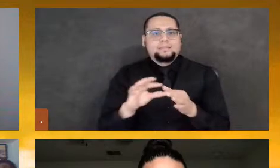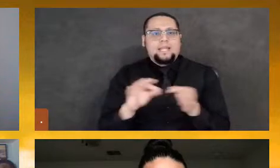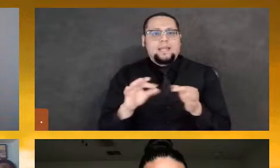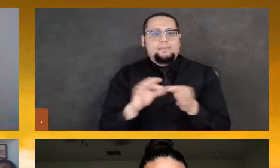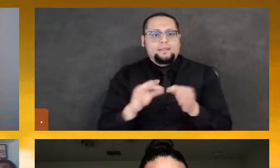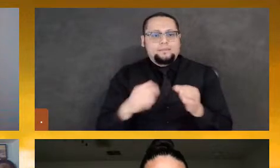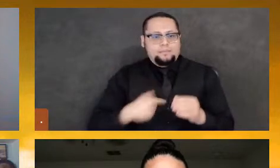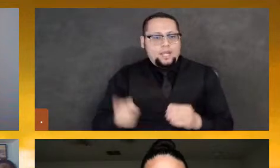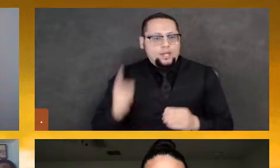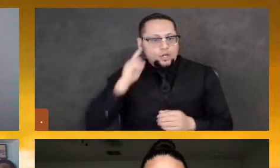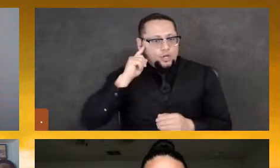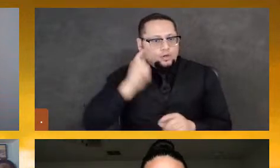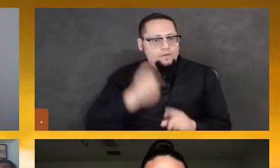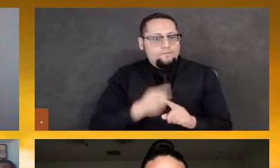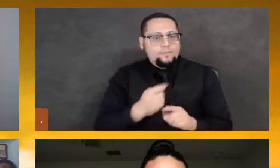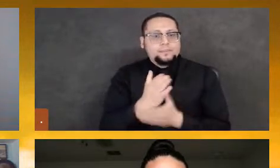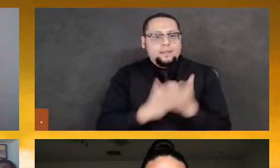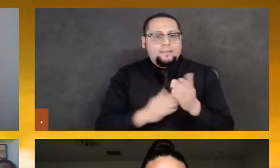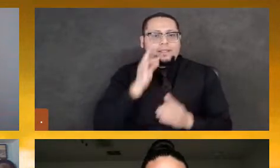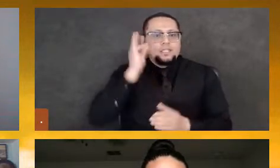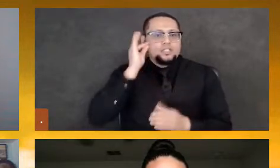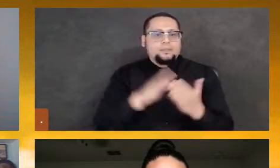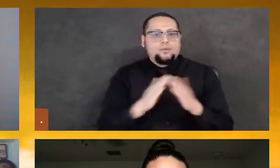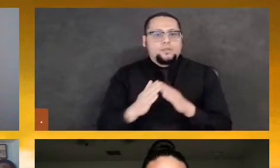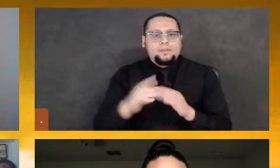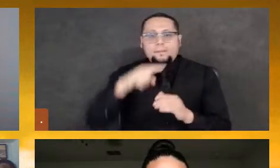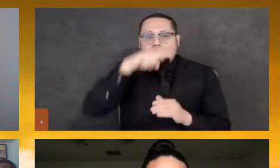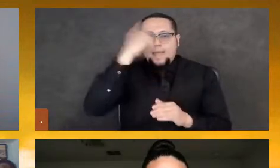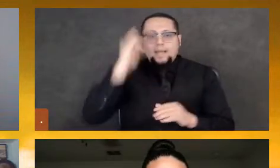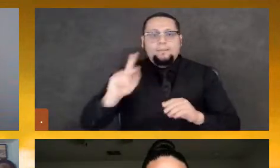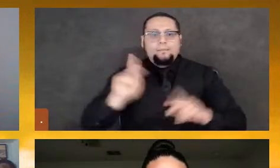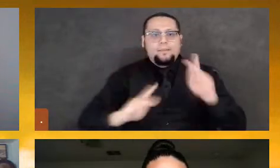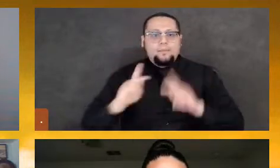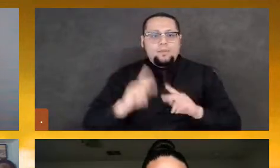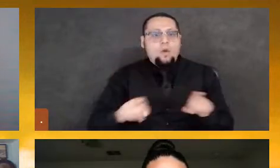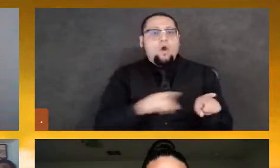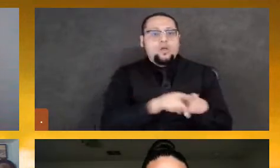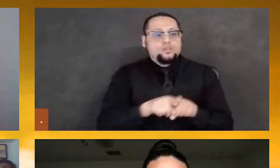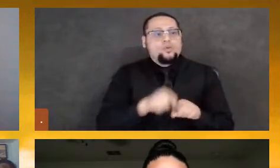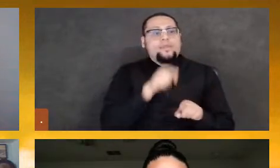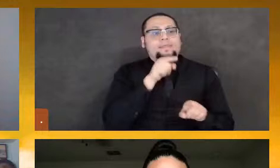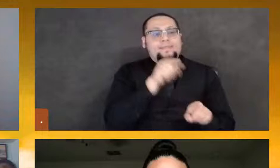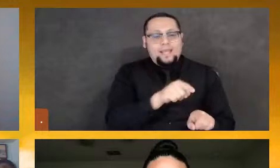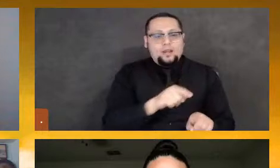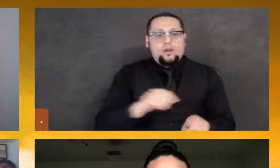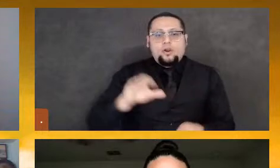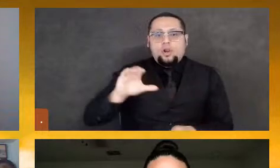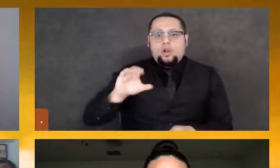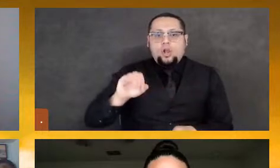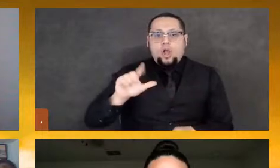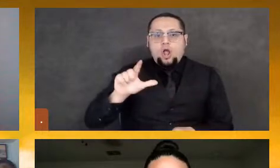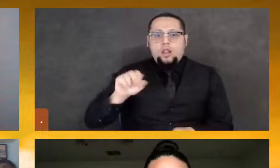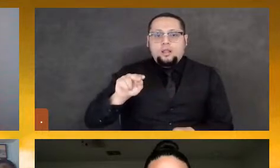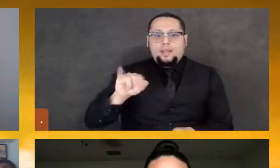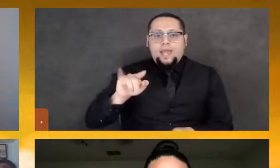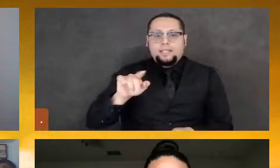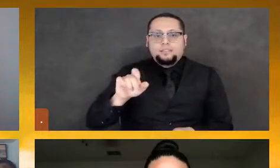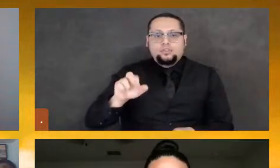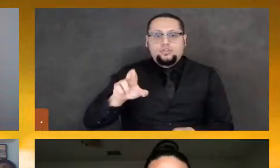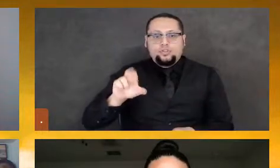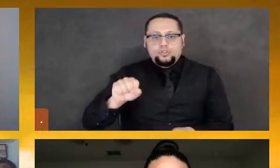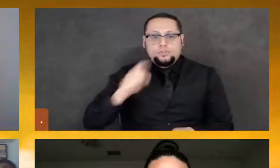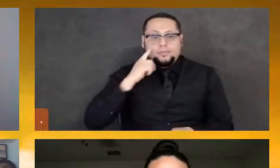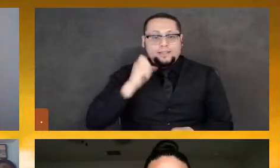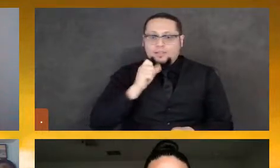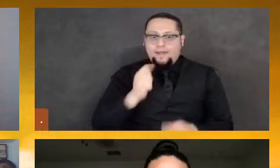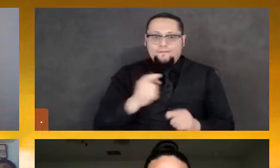from within the Indigenous communities is that Black people are also colonizers because they're not from our lands. And that was